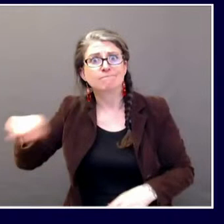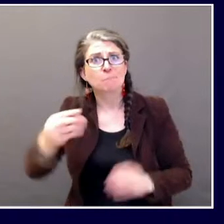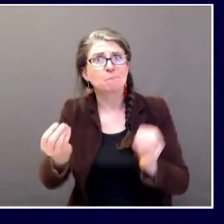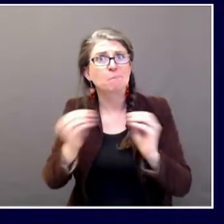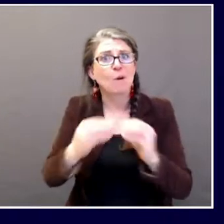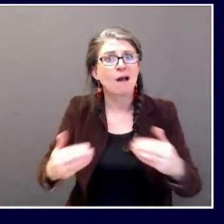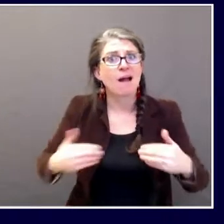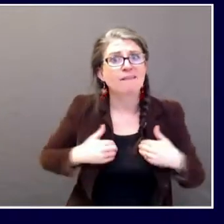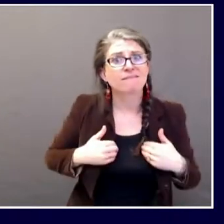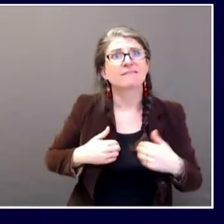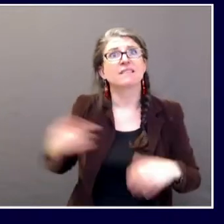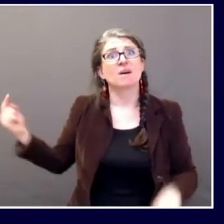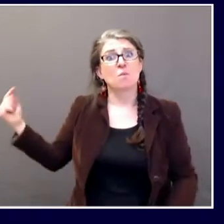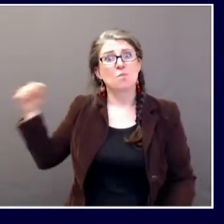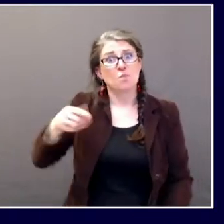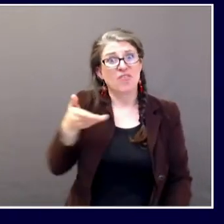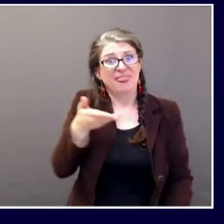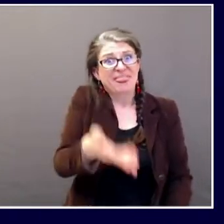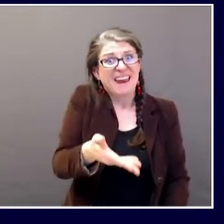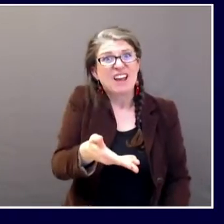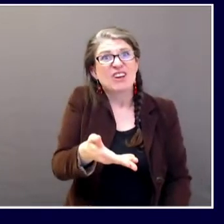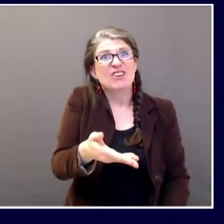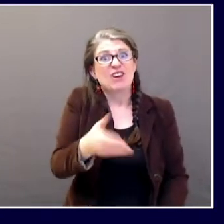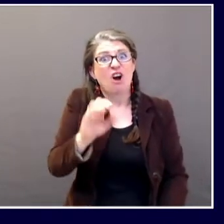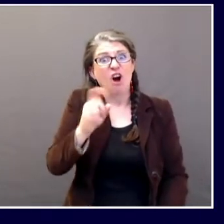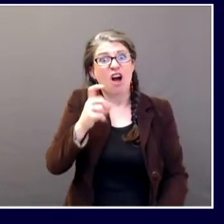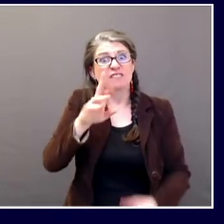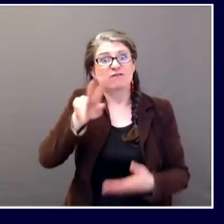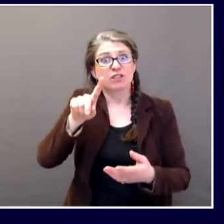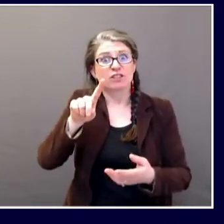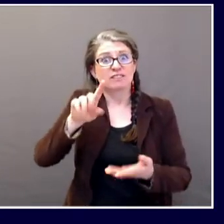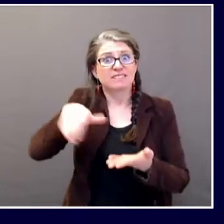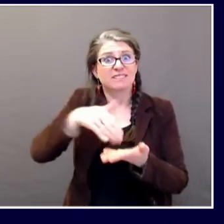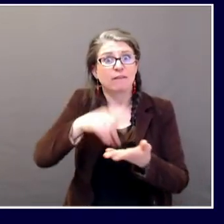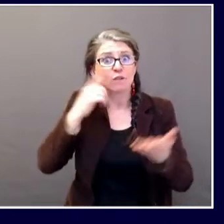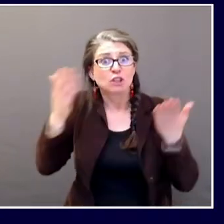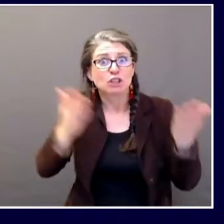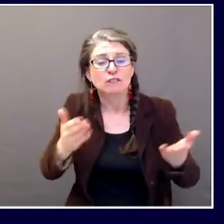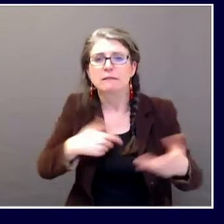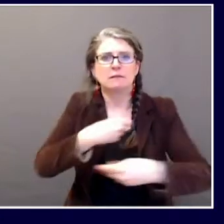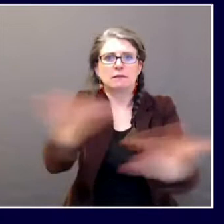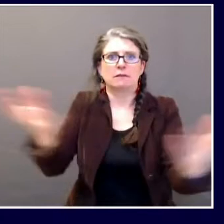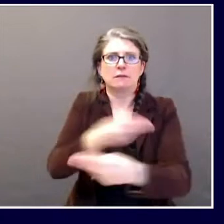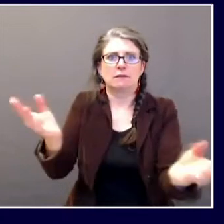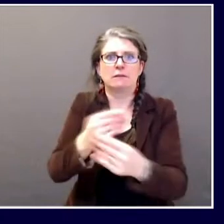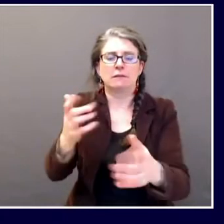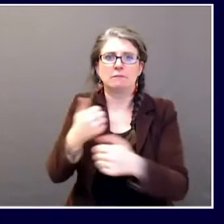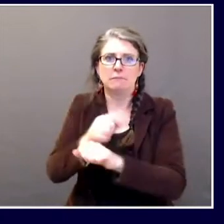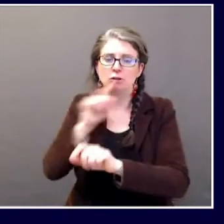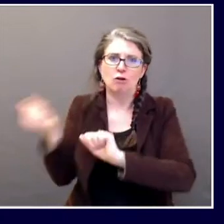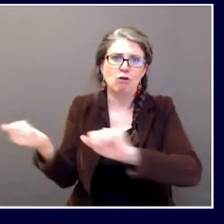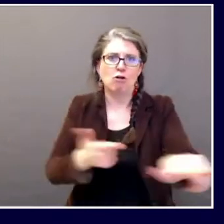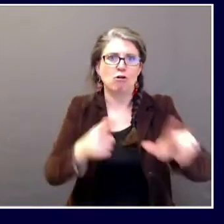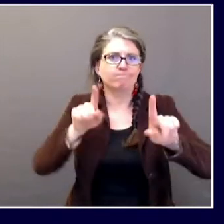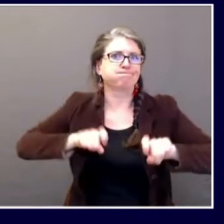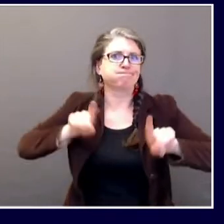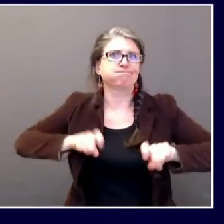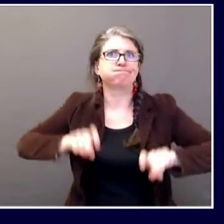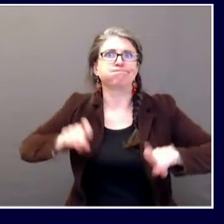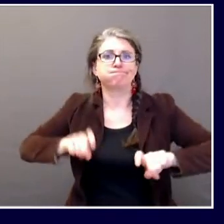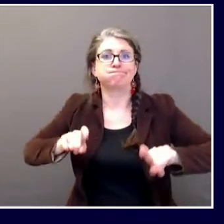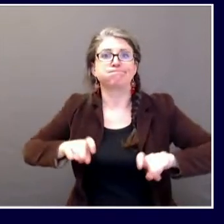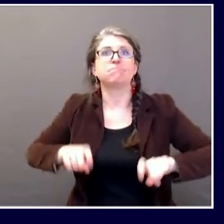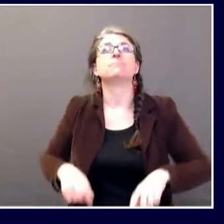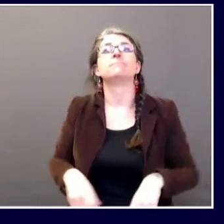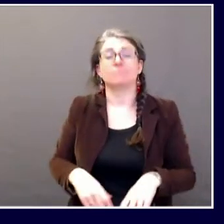had spent time in the shelter itself. Those results and that testing, I believe one round was done on Friday, and then we're working